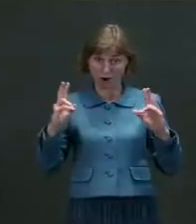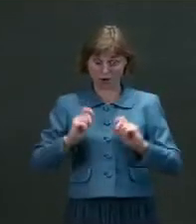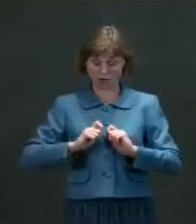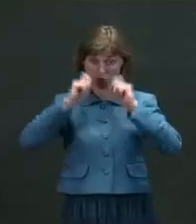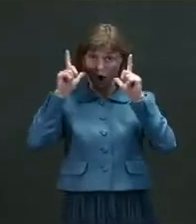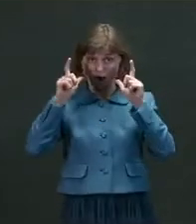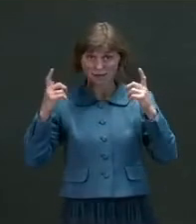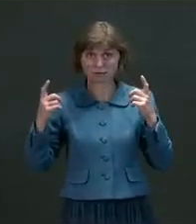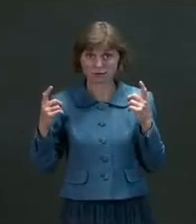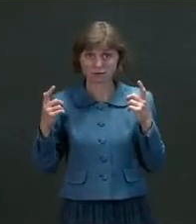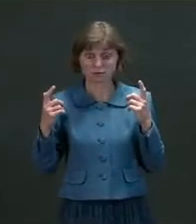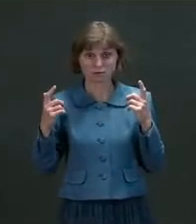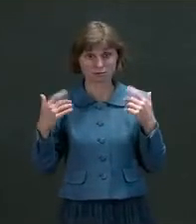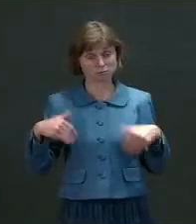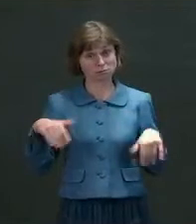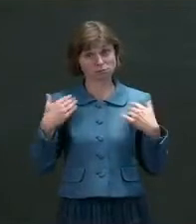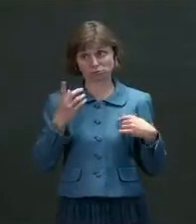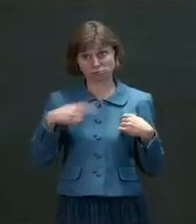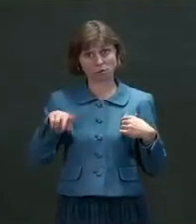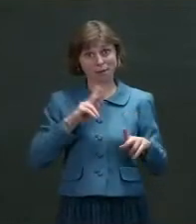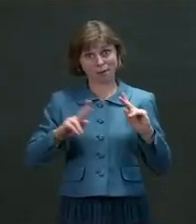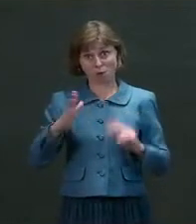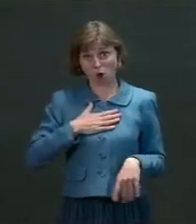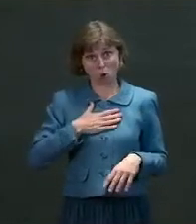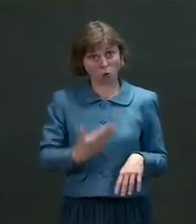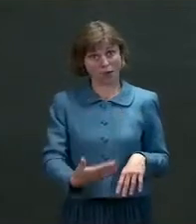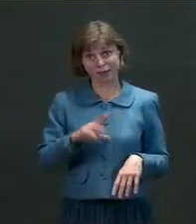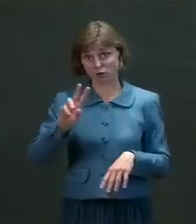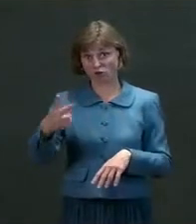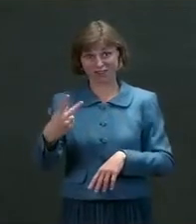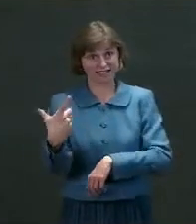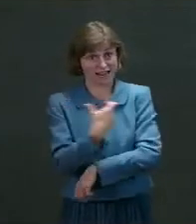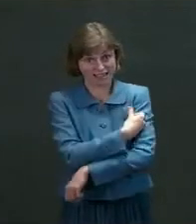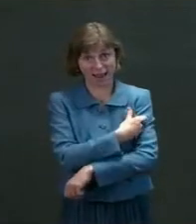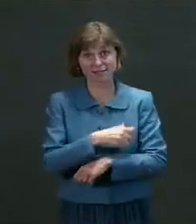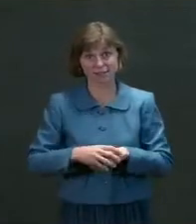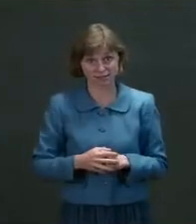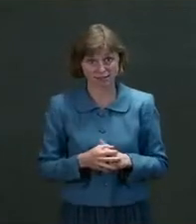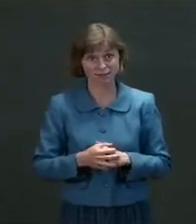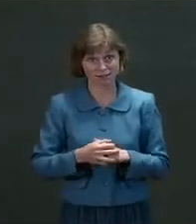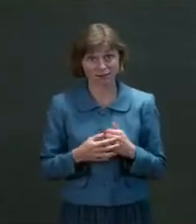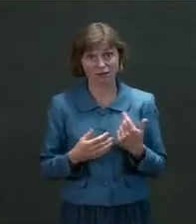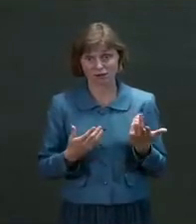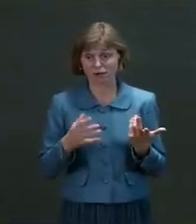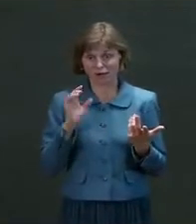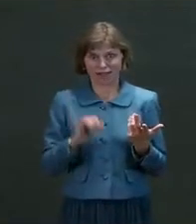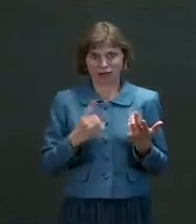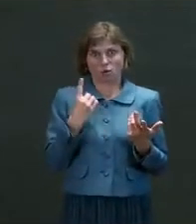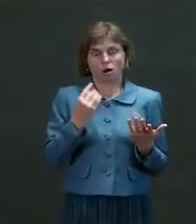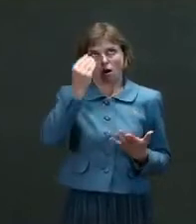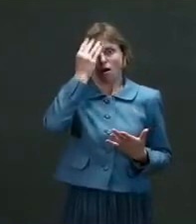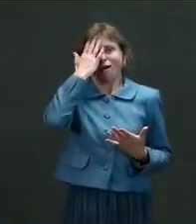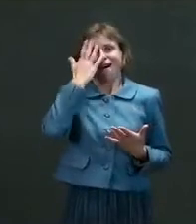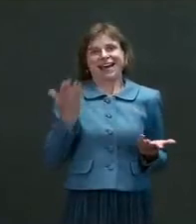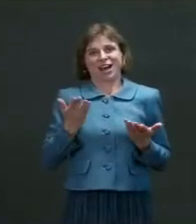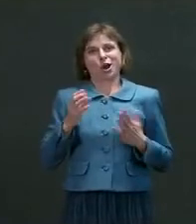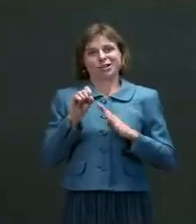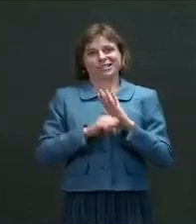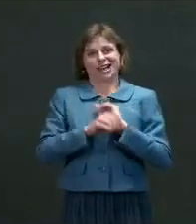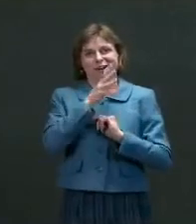at how willing people are to get that second dose vaccine. So we've been, that was one of our lessons learned here at State Farm